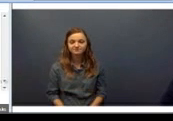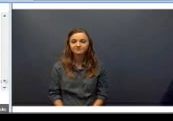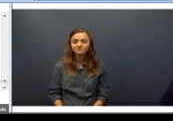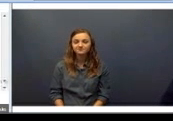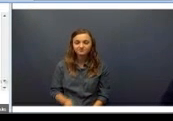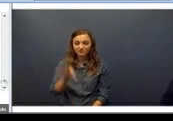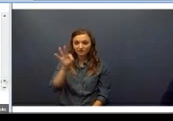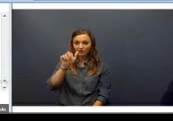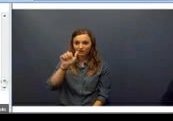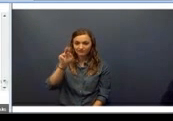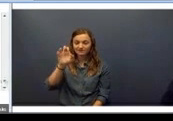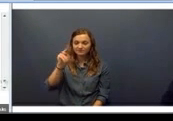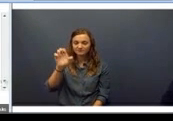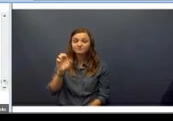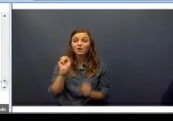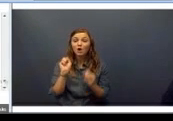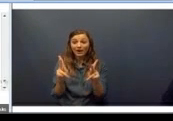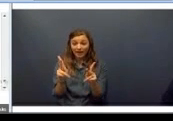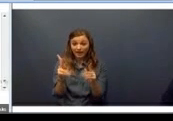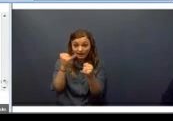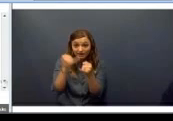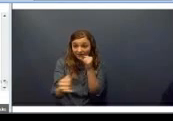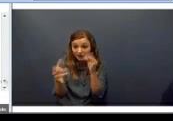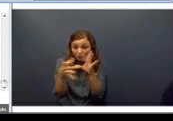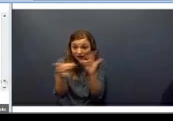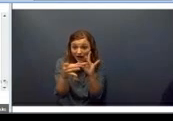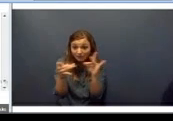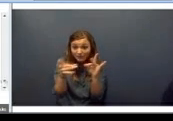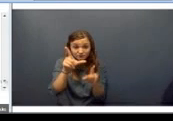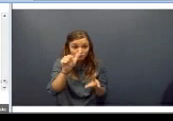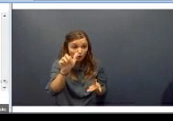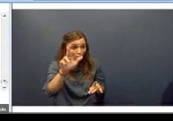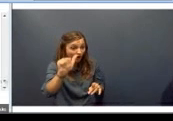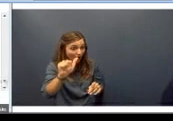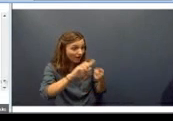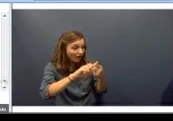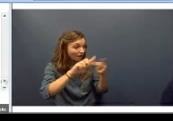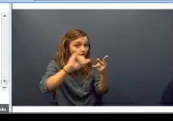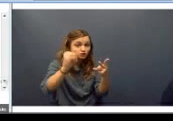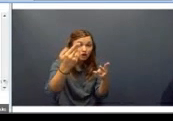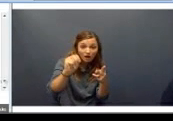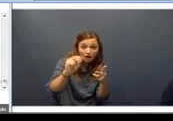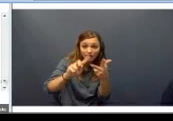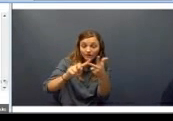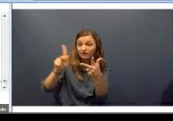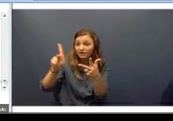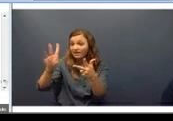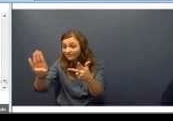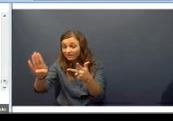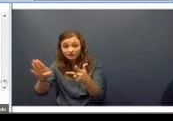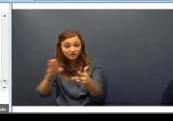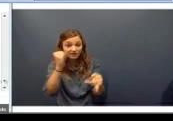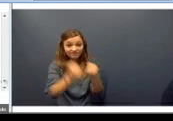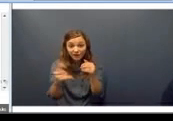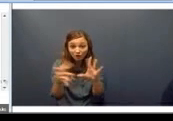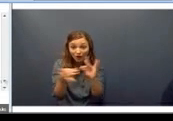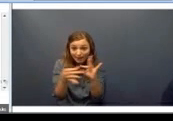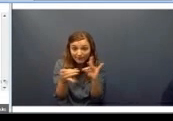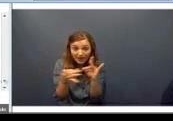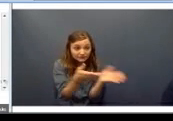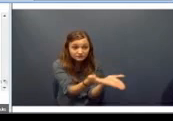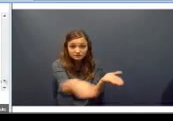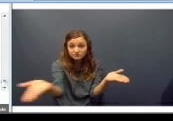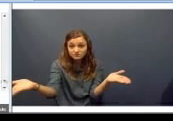All right, then. What are there any final comments, Laura,